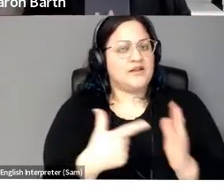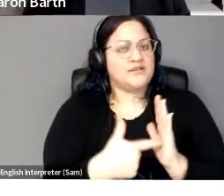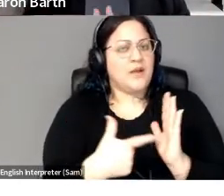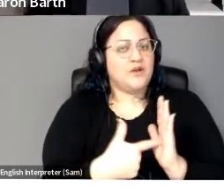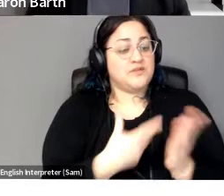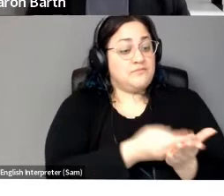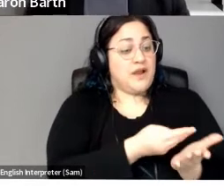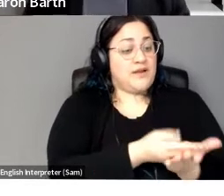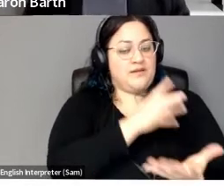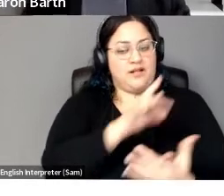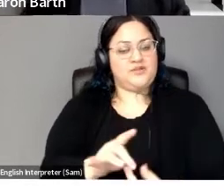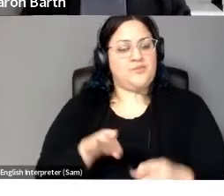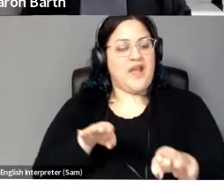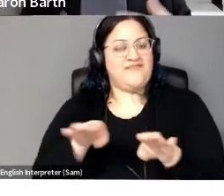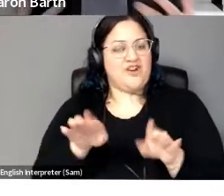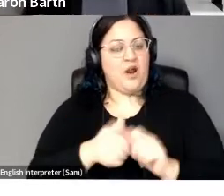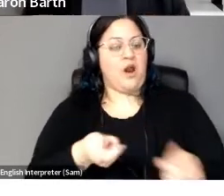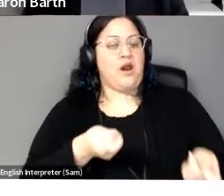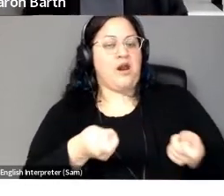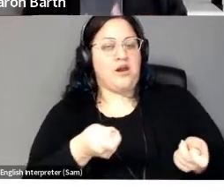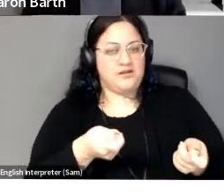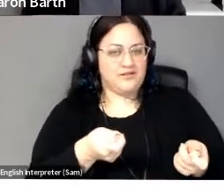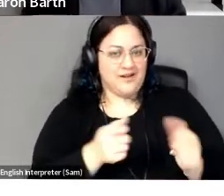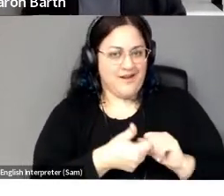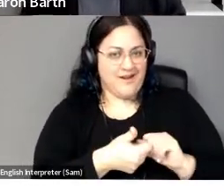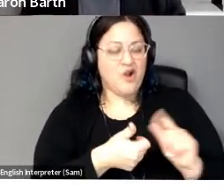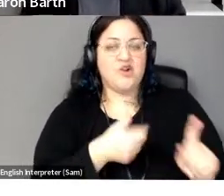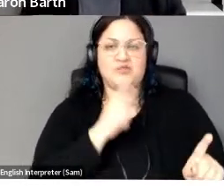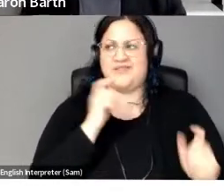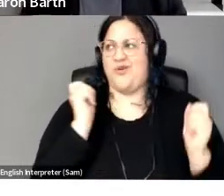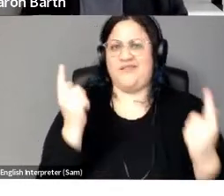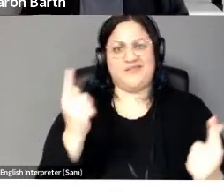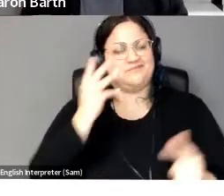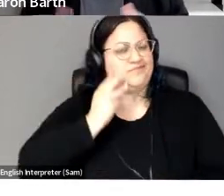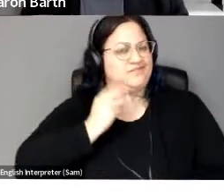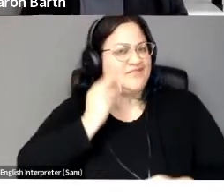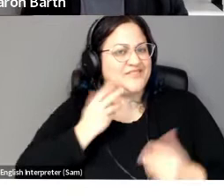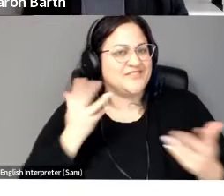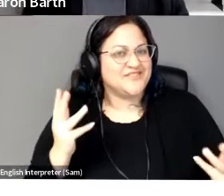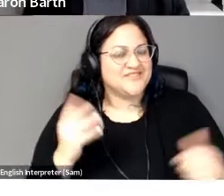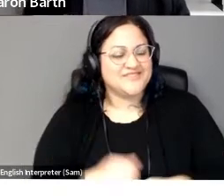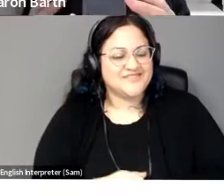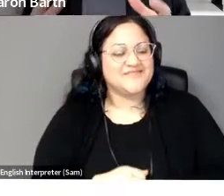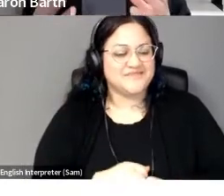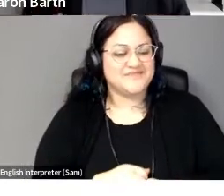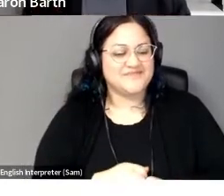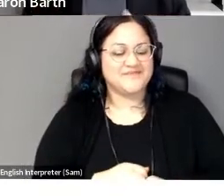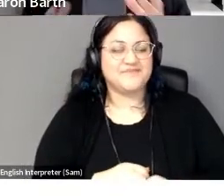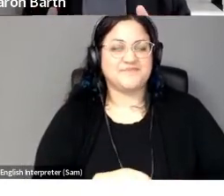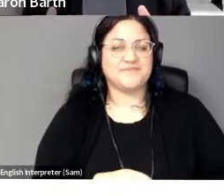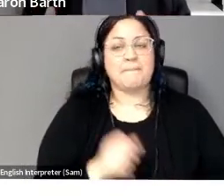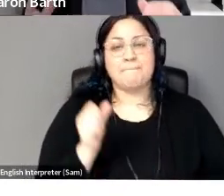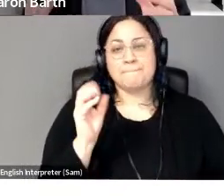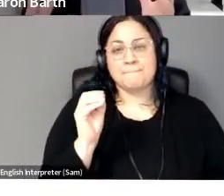they're really easy. They're really accessible. We've all faced these things, right? So here's the thing.